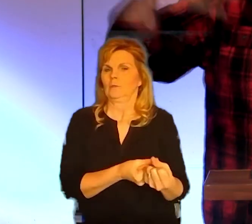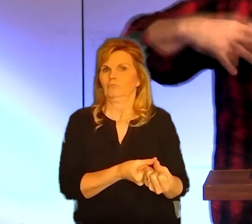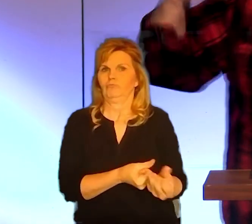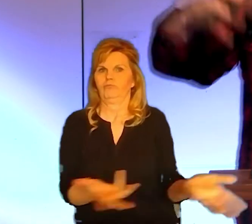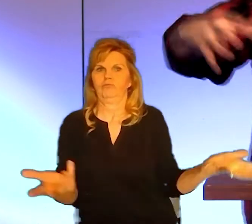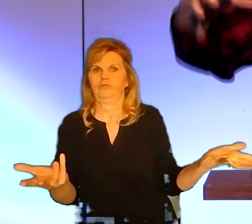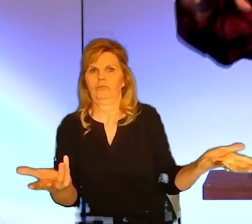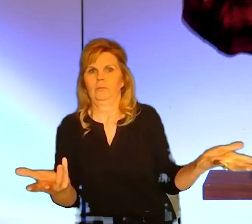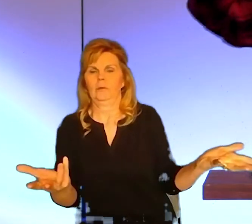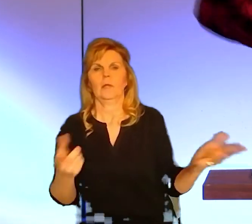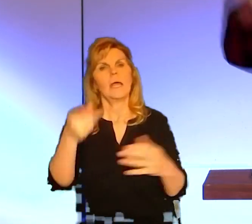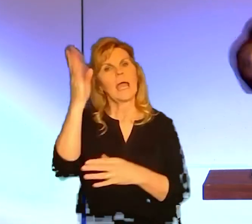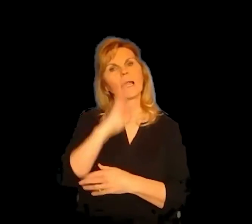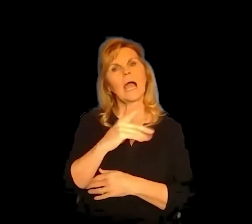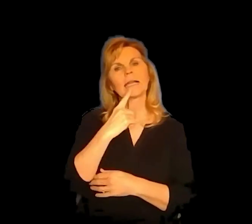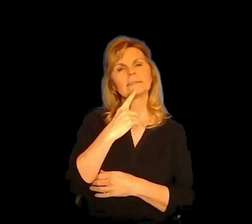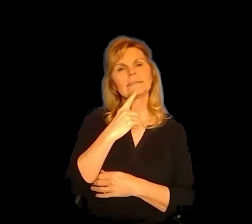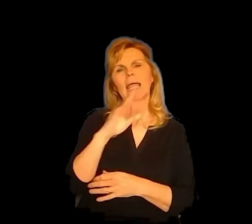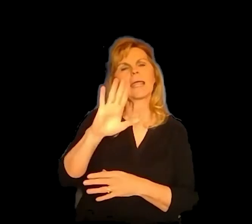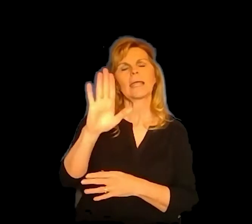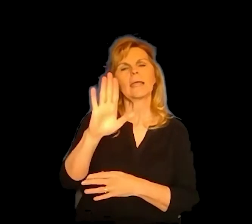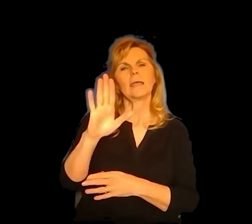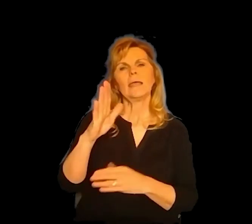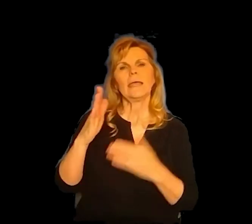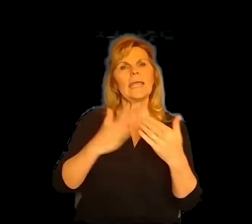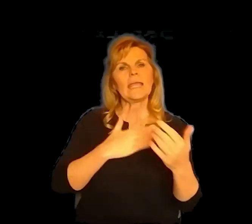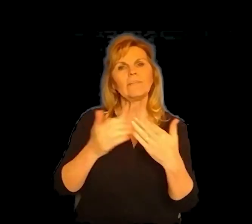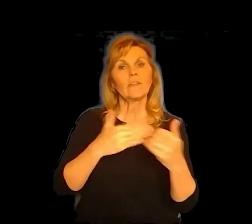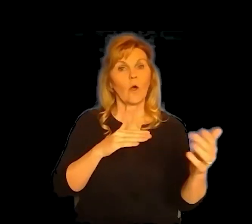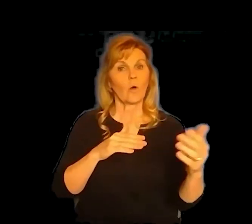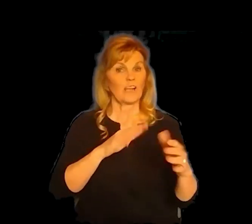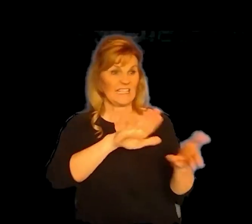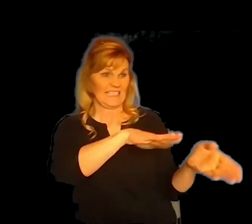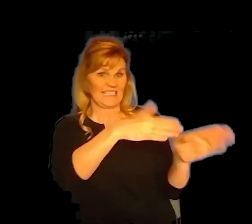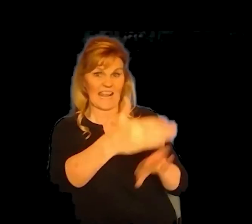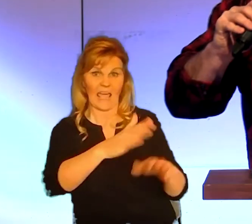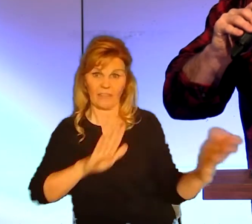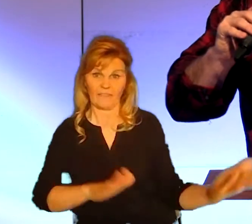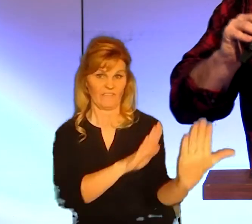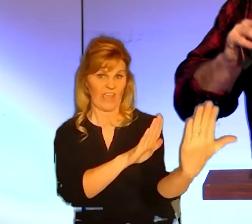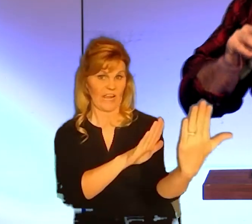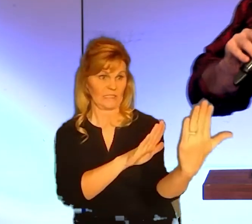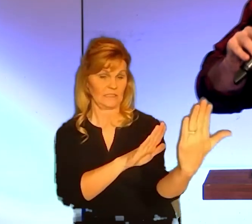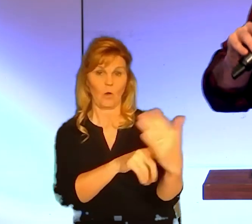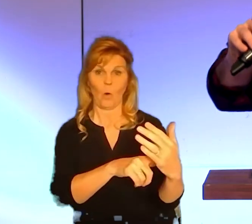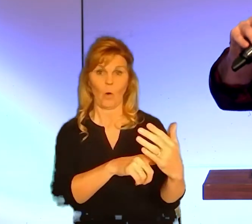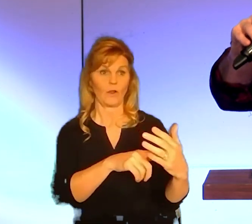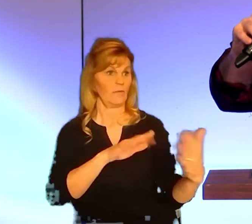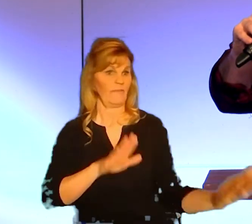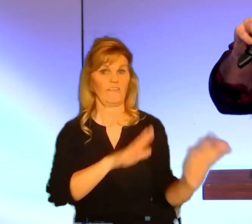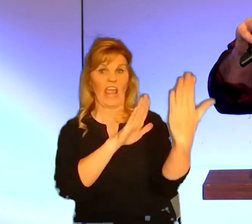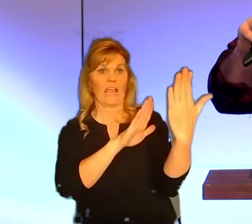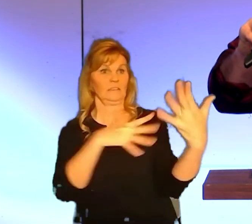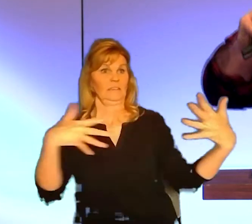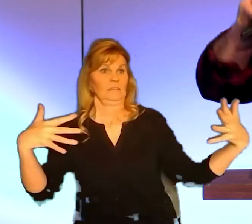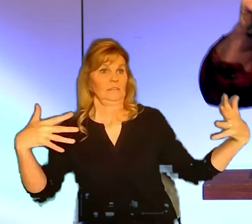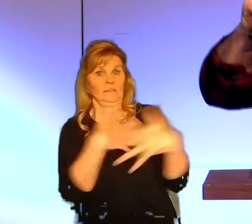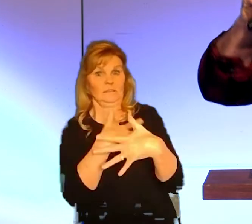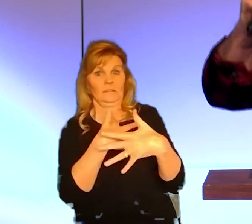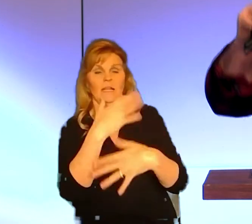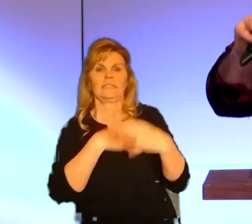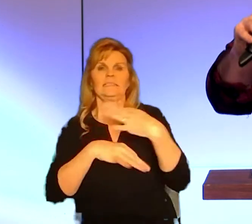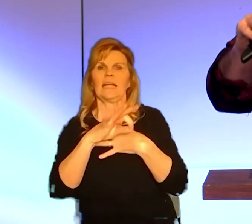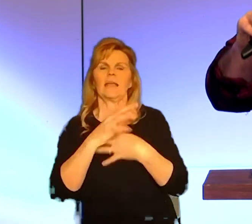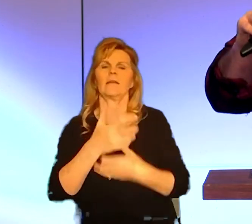And God's saying, listen, the answer, even in the face of death, in the face of destruction, I want you to